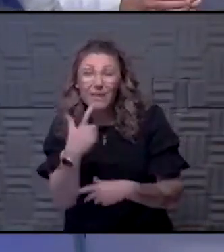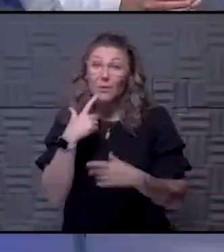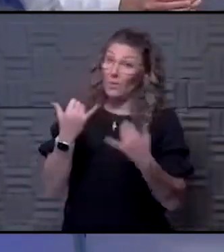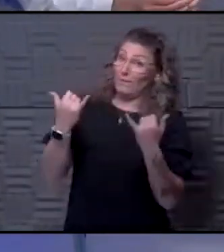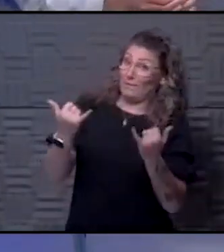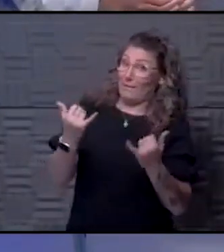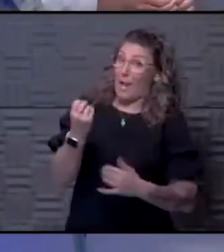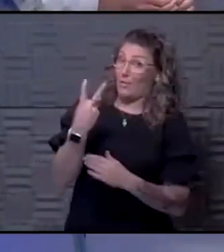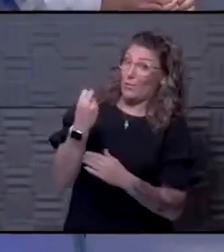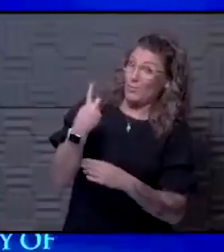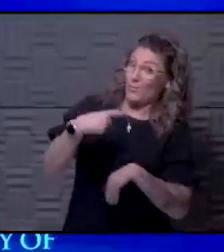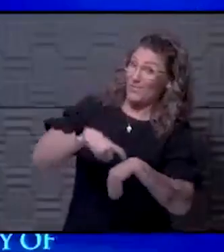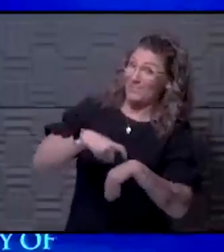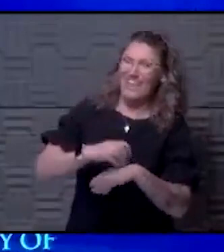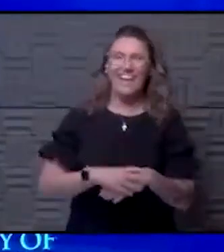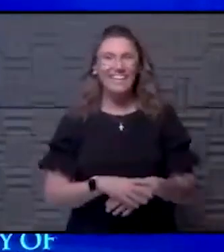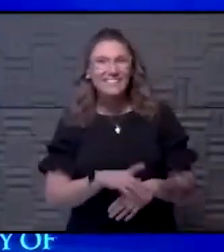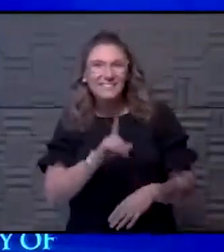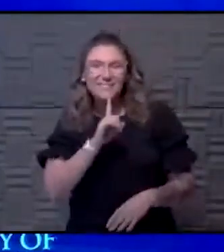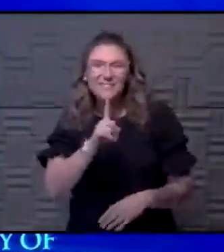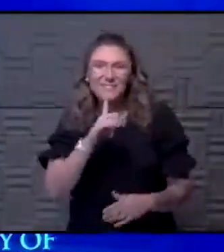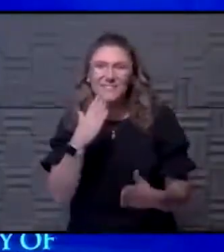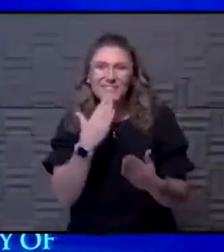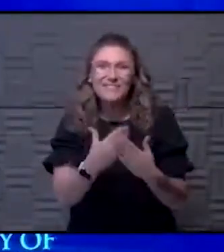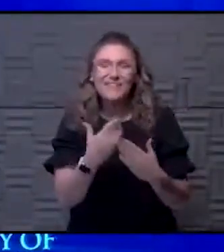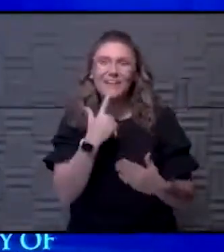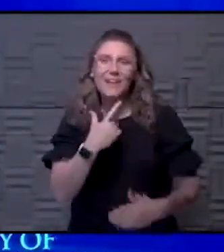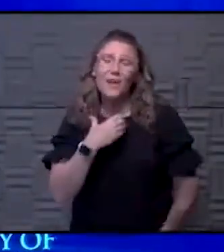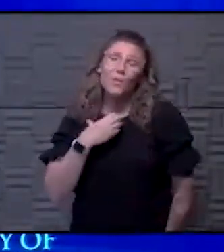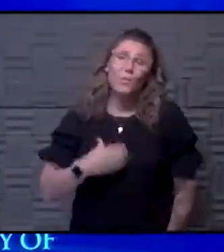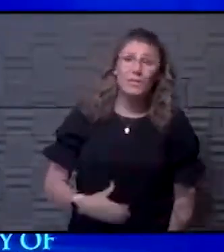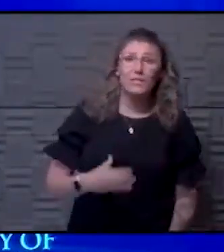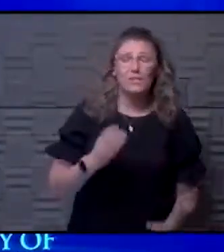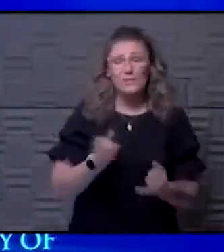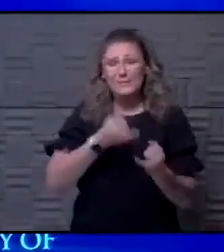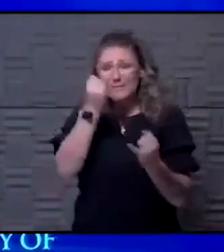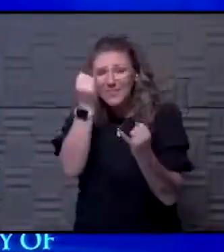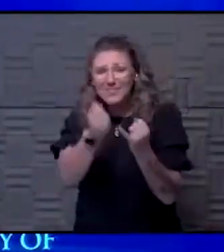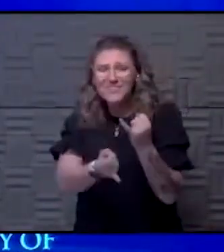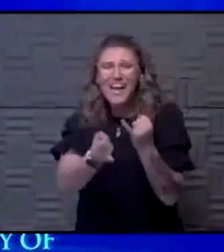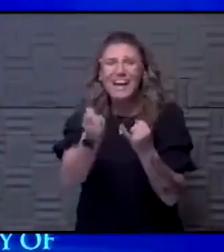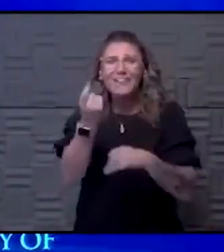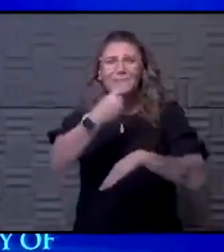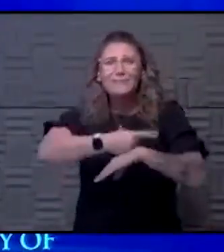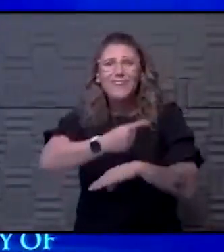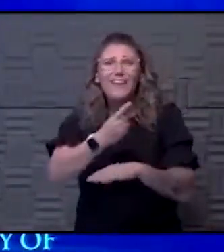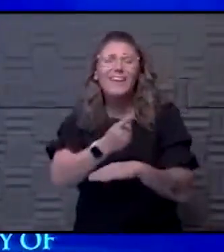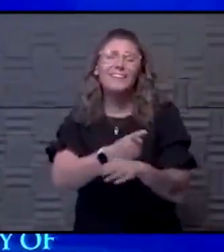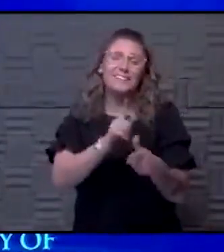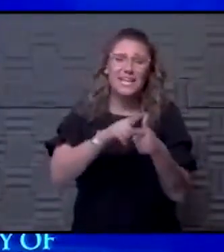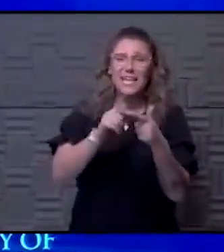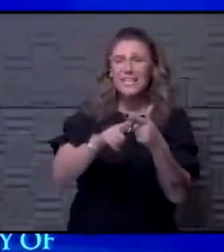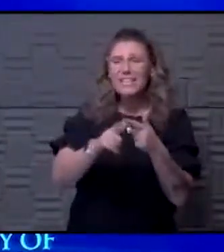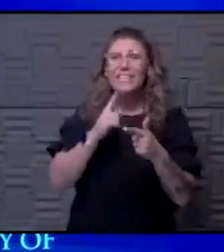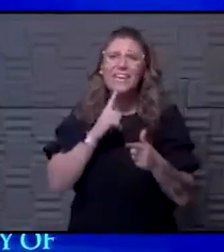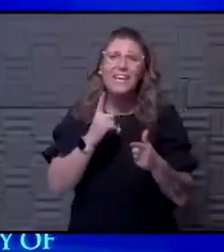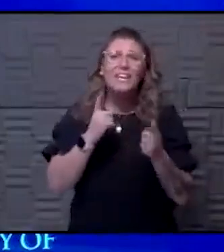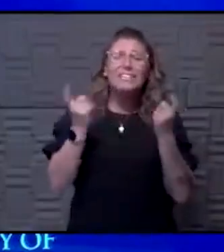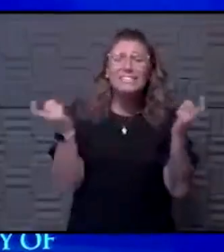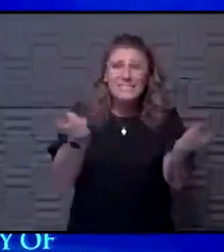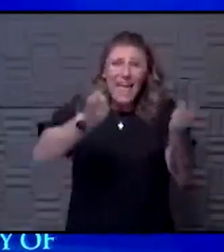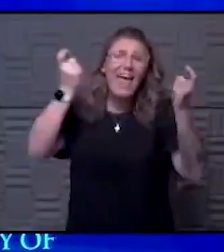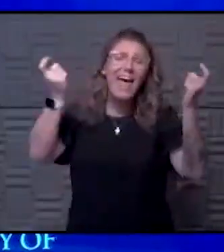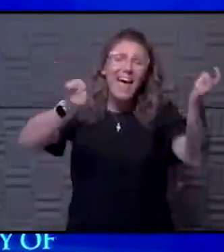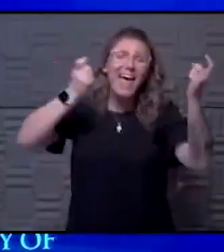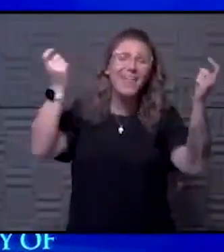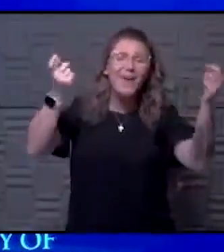dozen. Yeah. That's really good. Well, I wish it was the final countdown so we can all kind of like, celebrate. I can